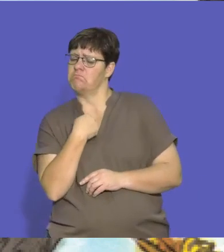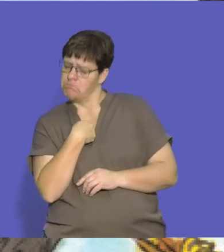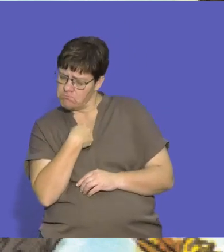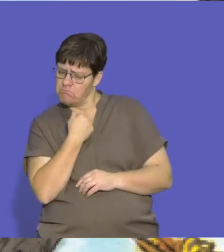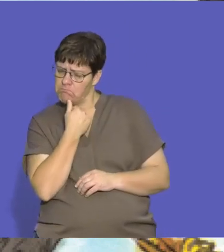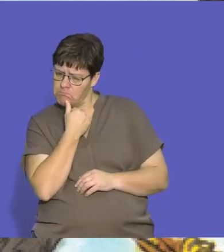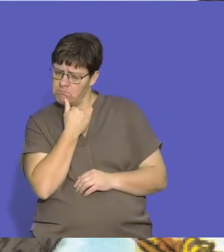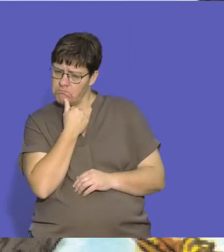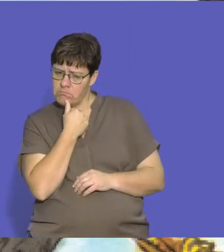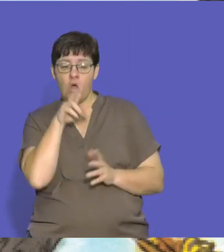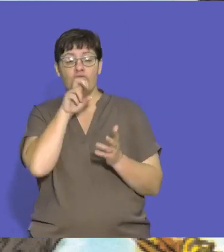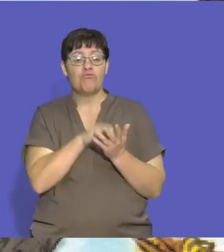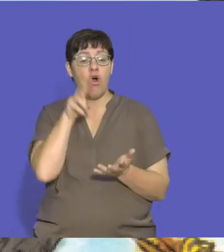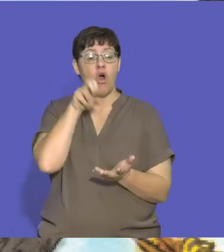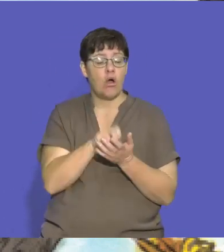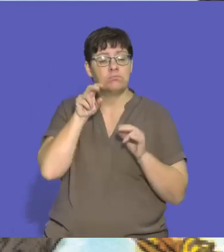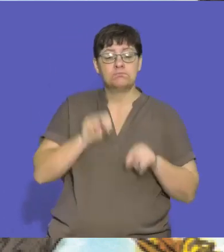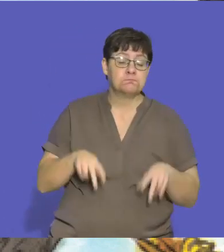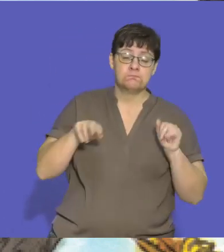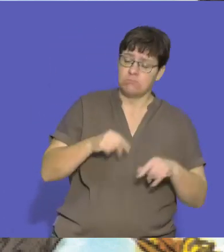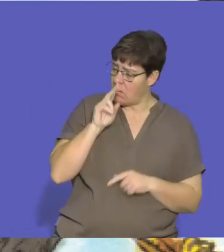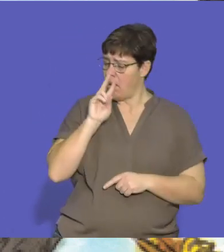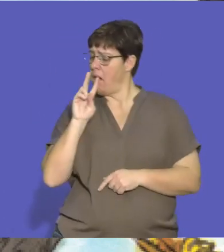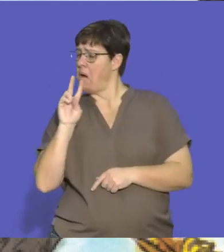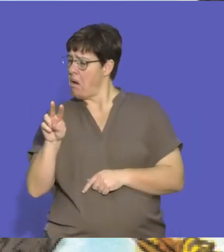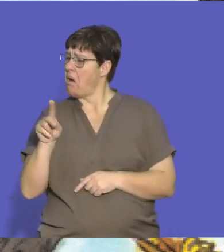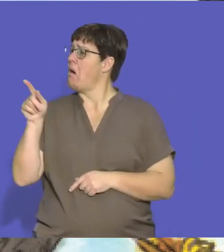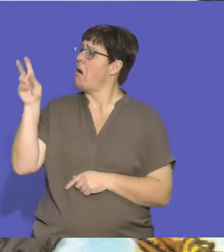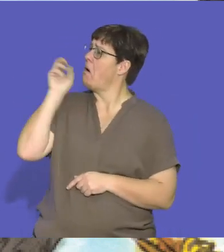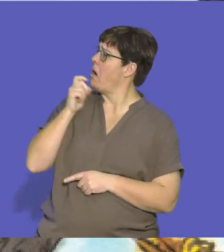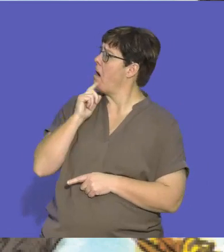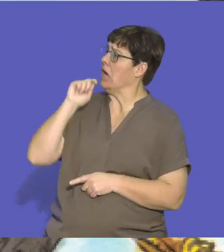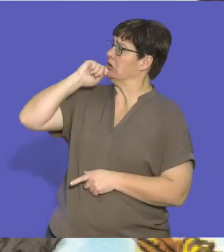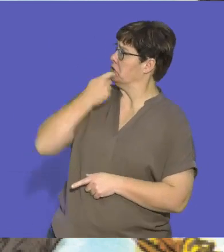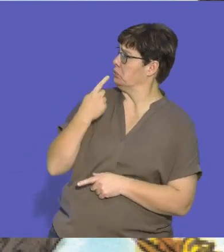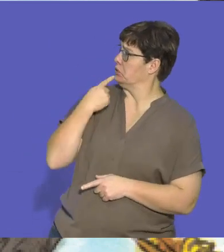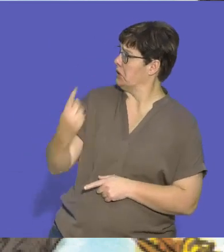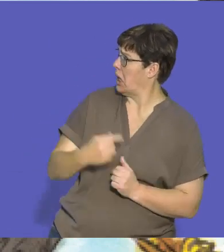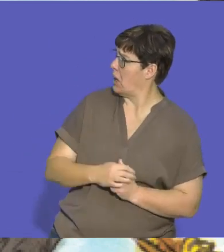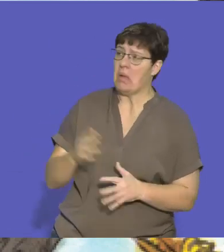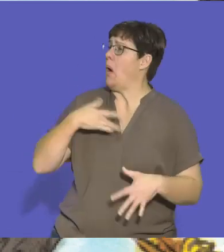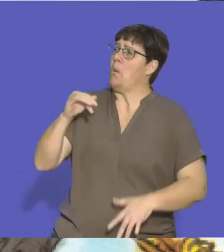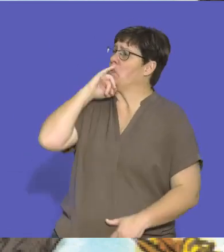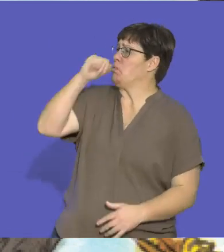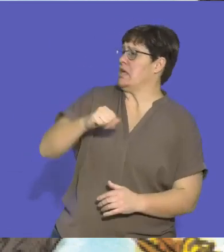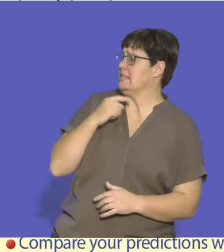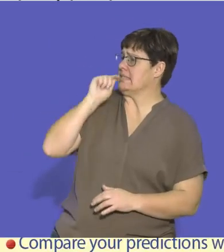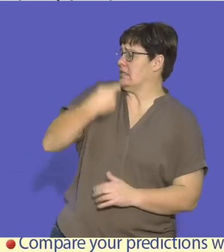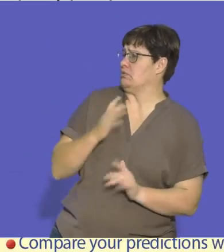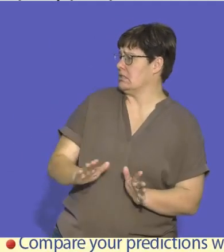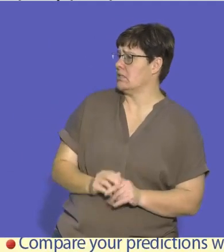himself. Frog was hopping by and overheard Crow. A secret, he said. I love